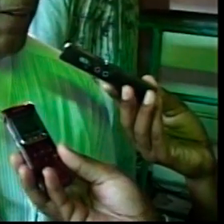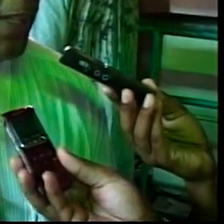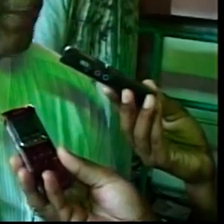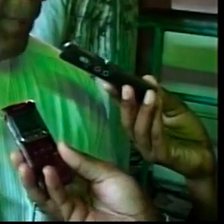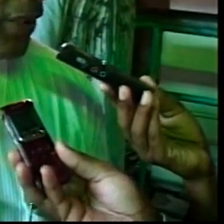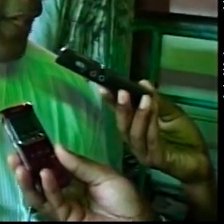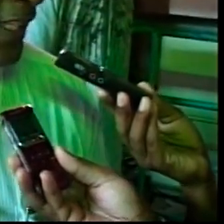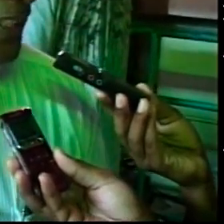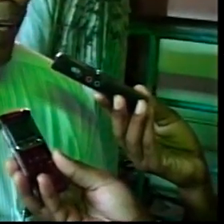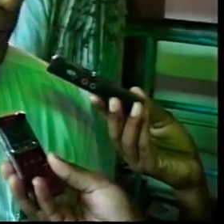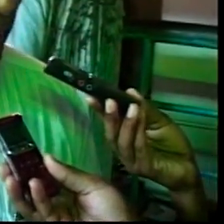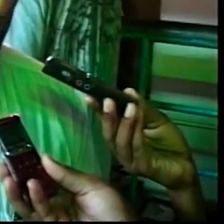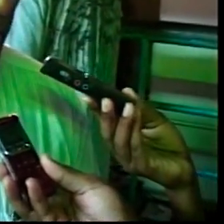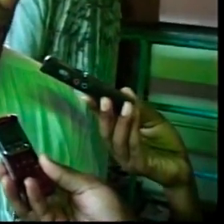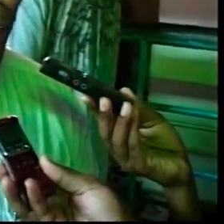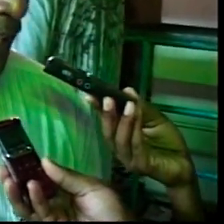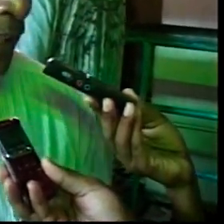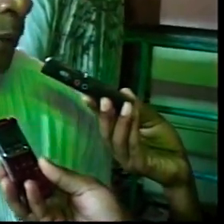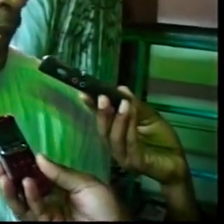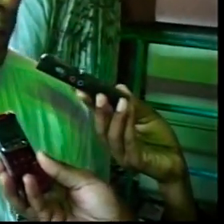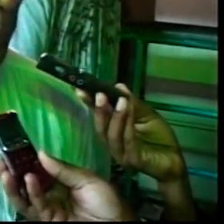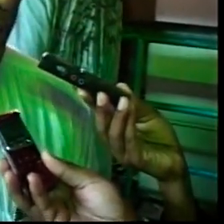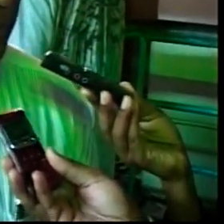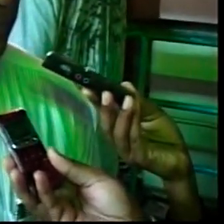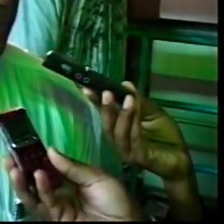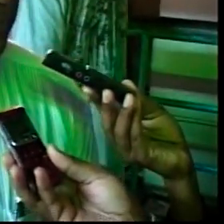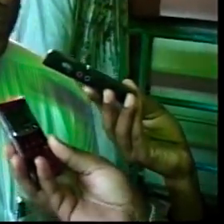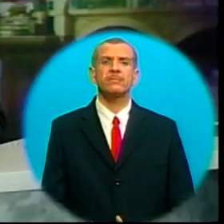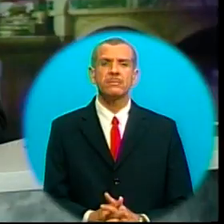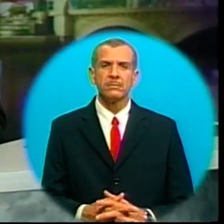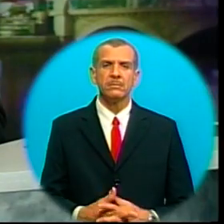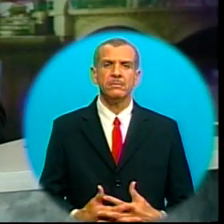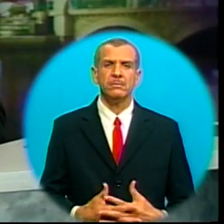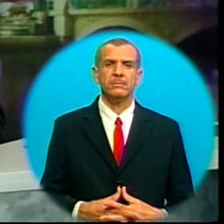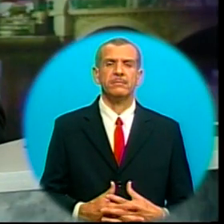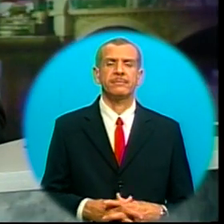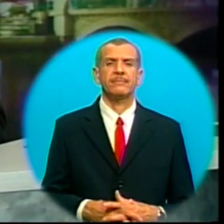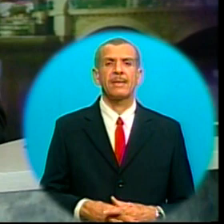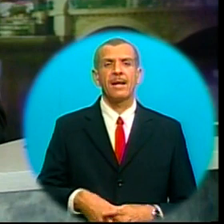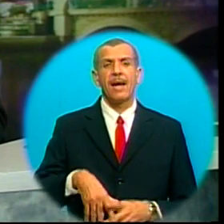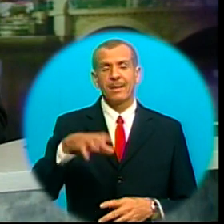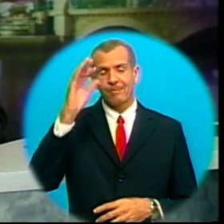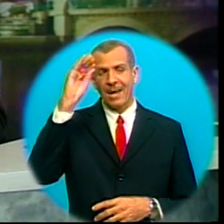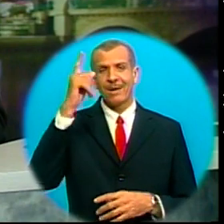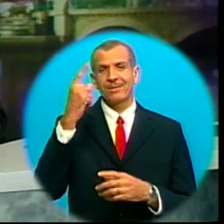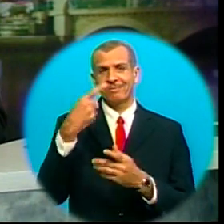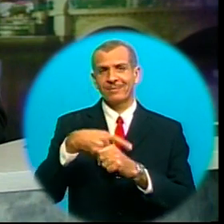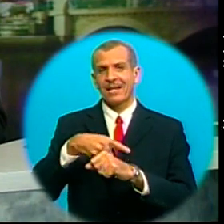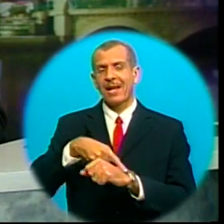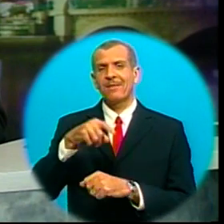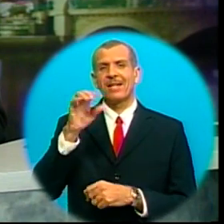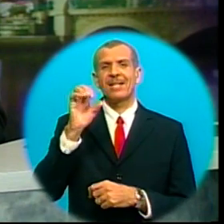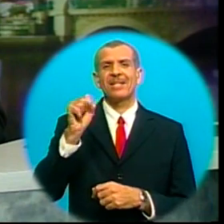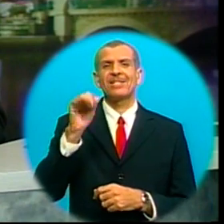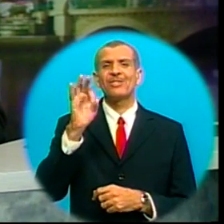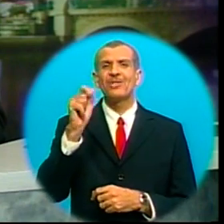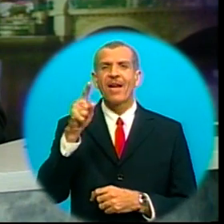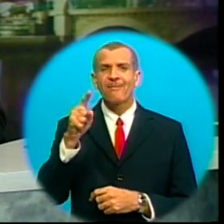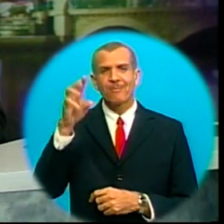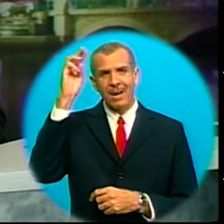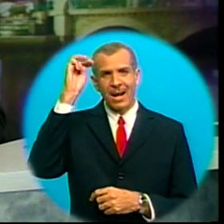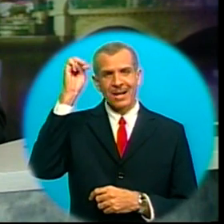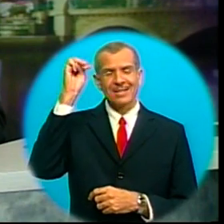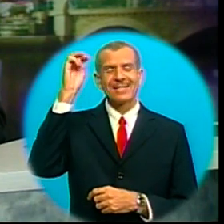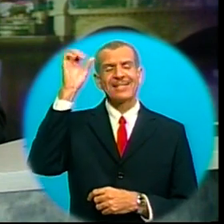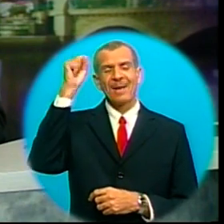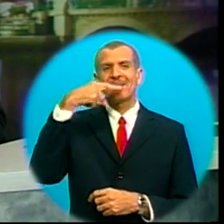and have them demonstrate their stuff and learn the way as well. And the man of the moment, Chef Marcus Samuelson, welcomes the